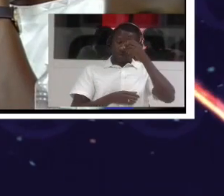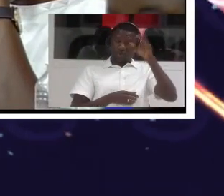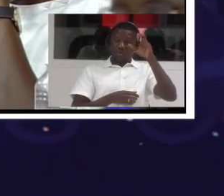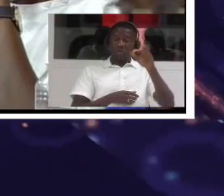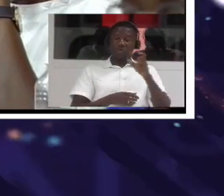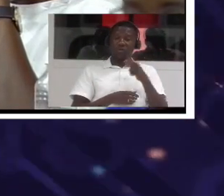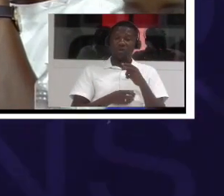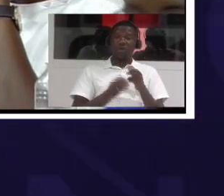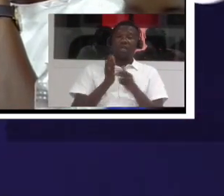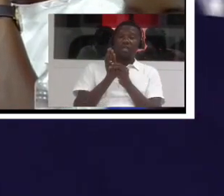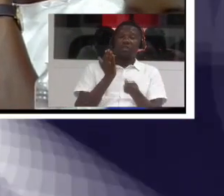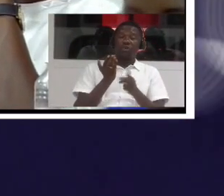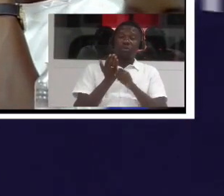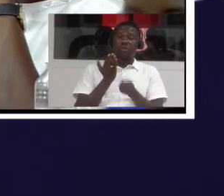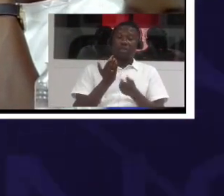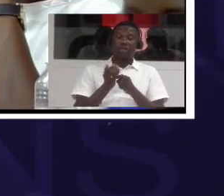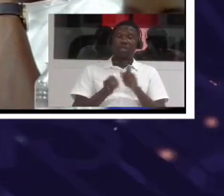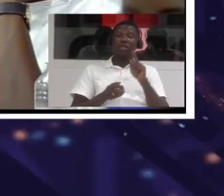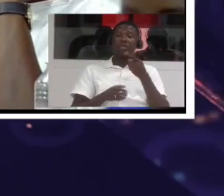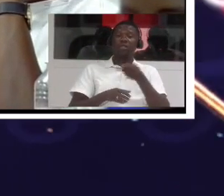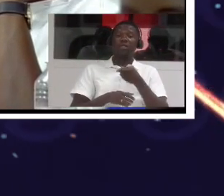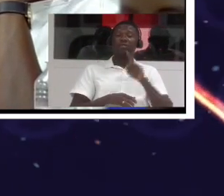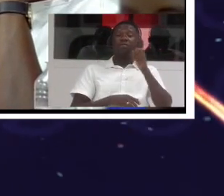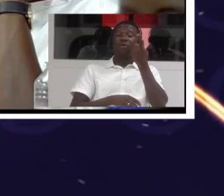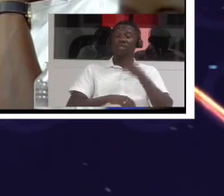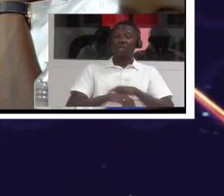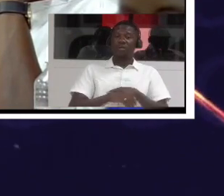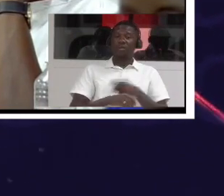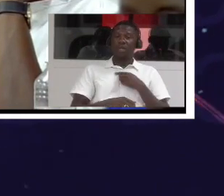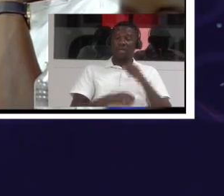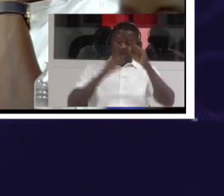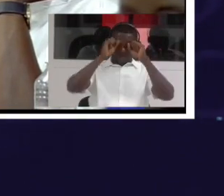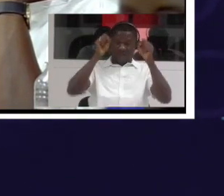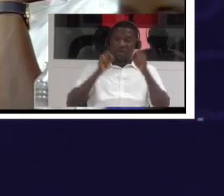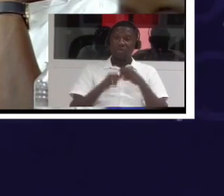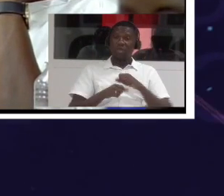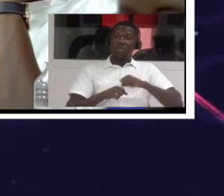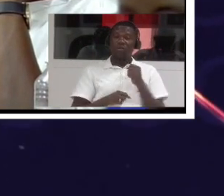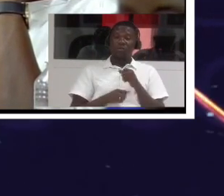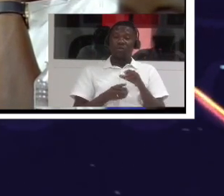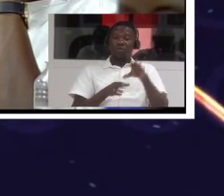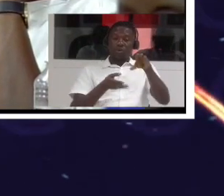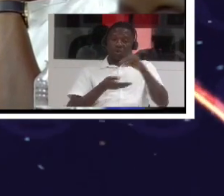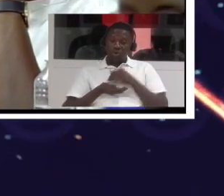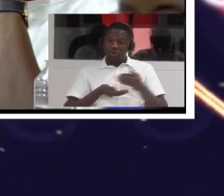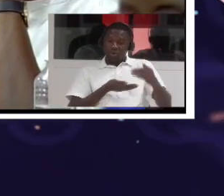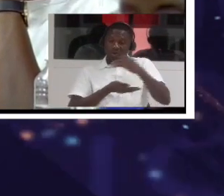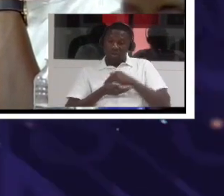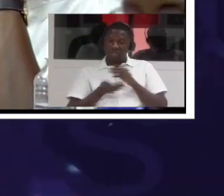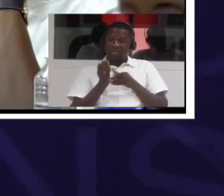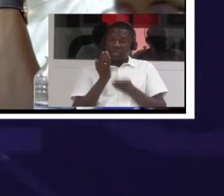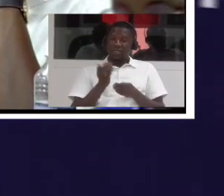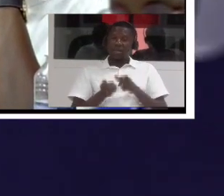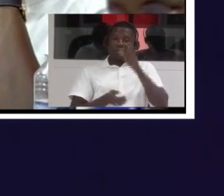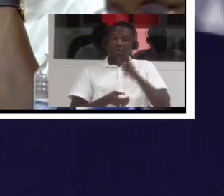Tax. And this is the first time I have ever heard that a government would refuse to collect tax that a person wants to pay. Yes.